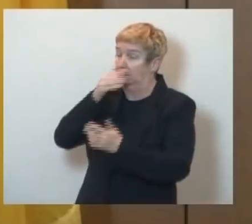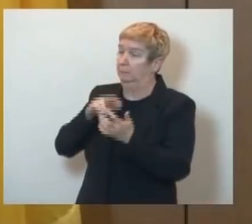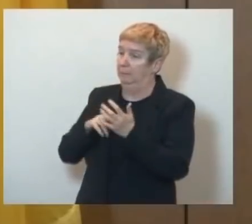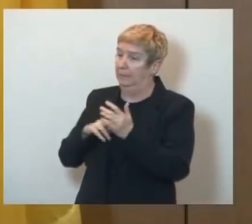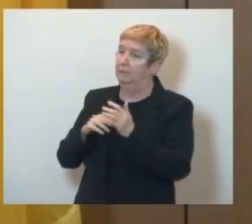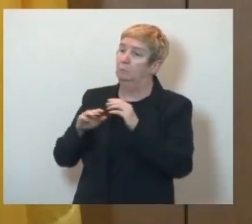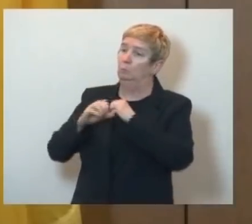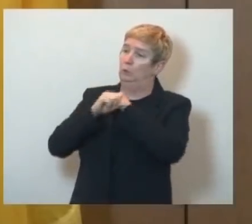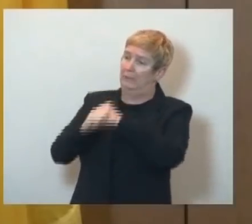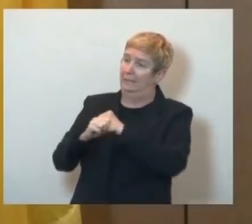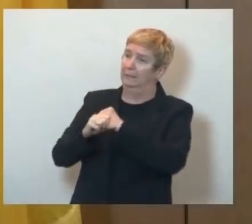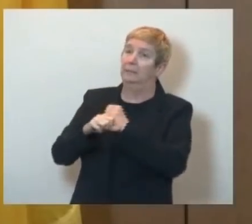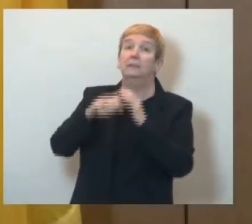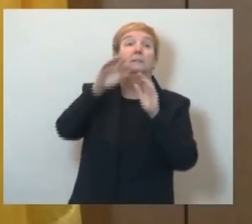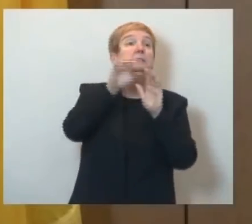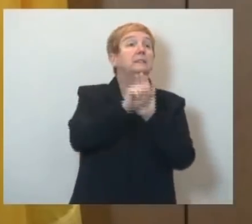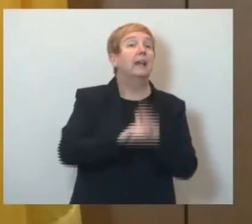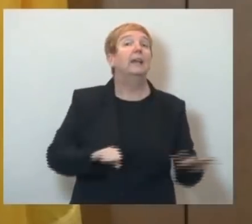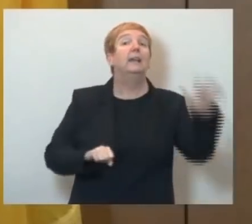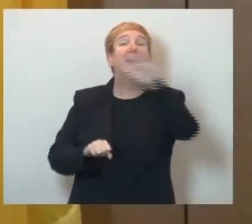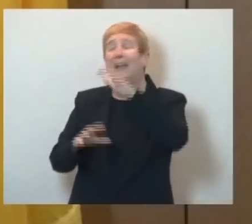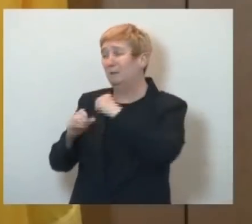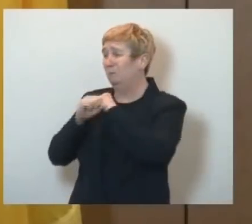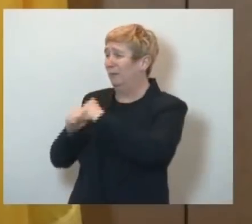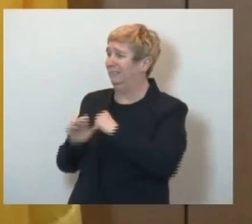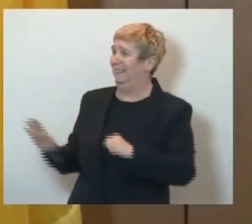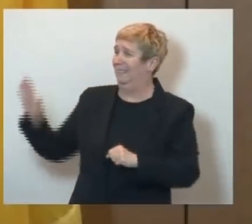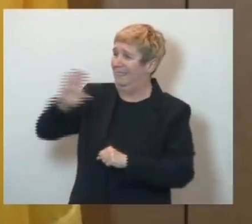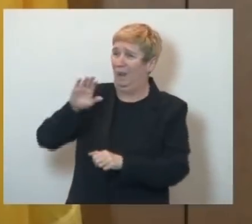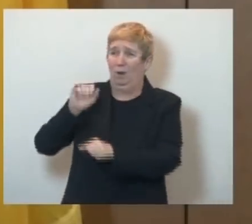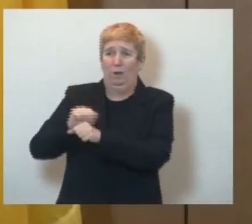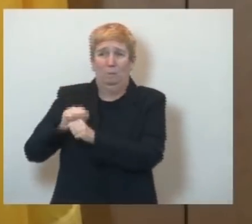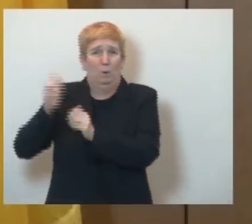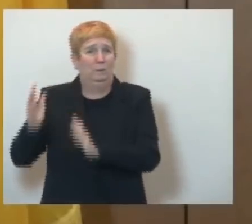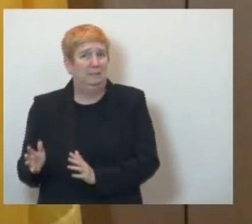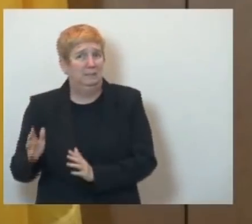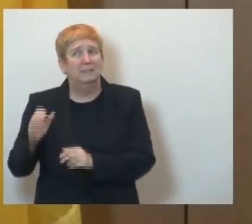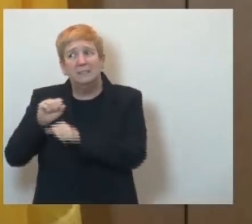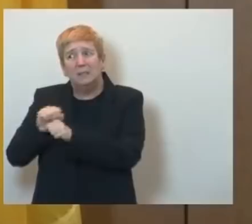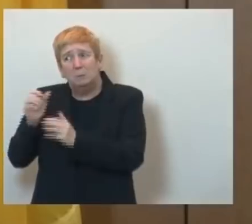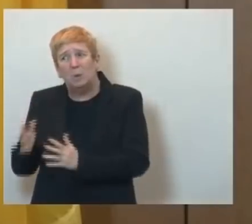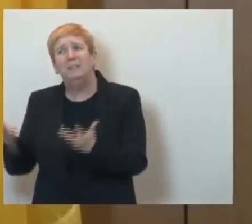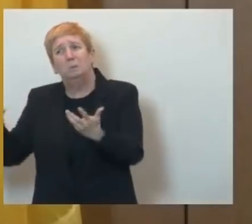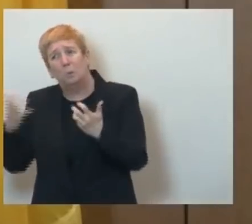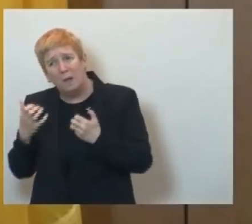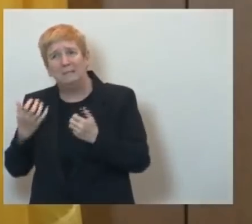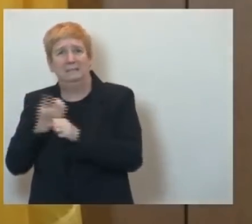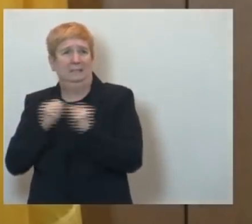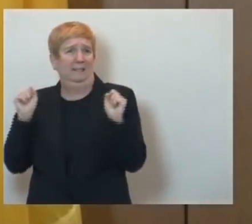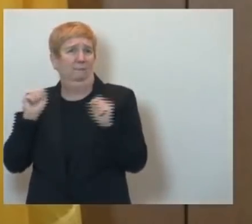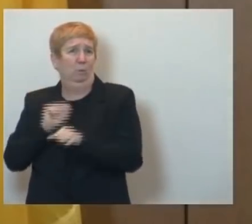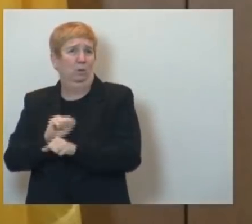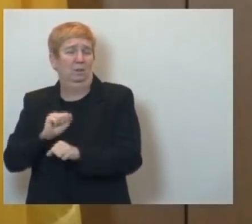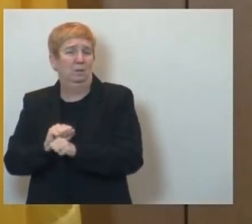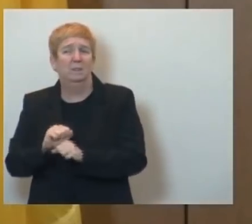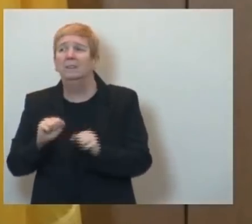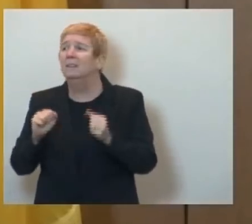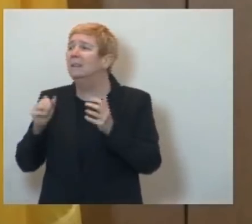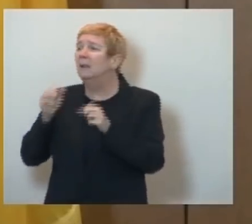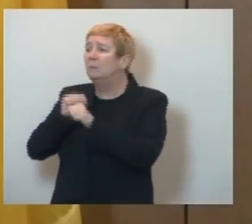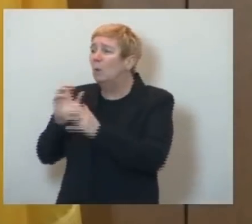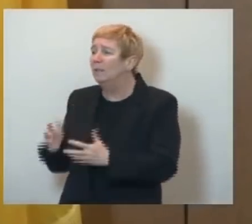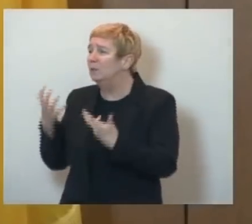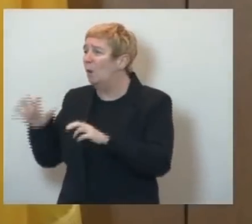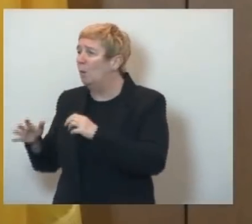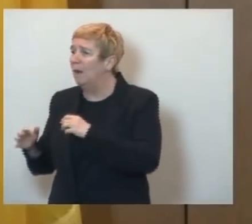protecting their employees. And their employees want these safeguards and protections in place. They don't want to bring COVID-19